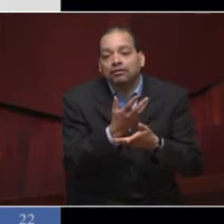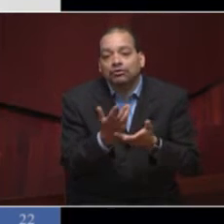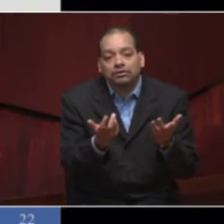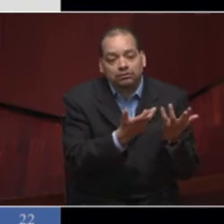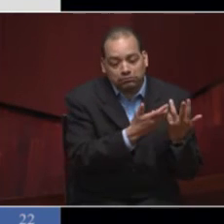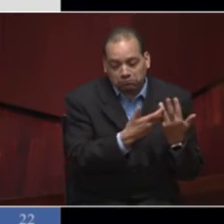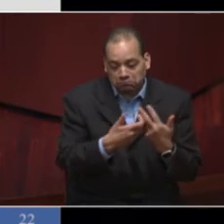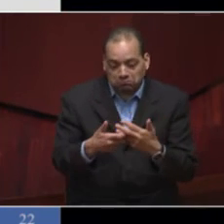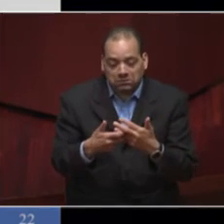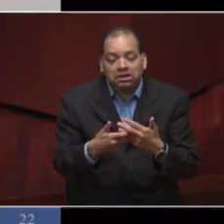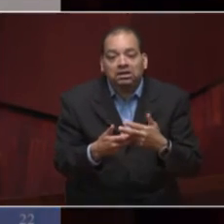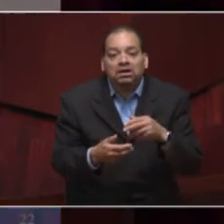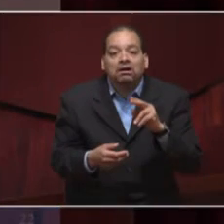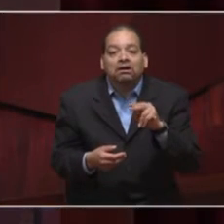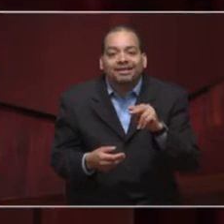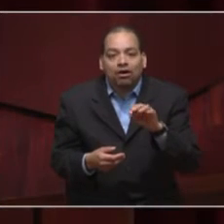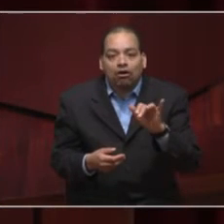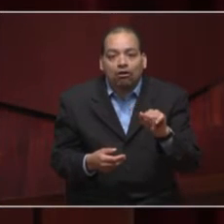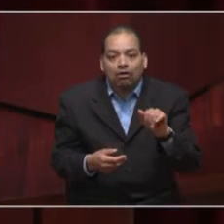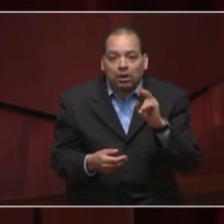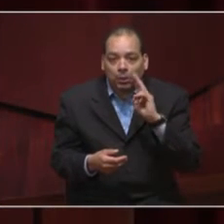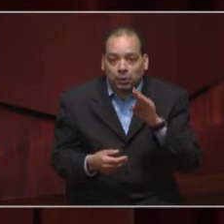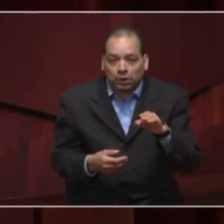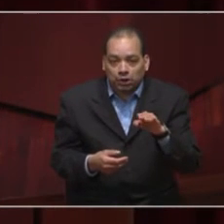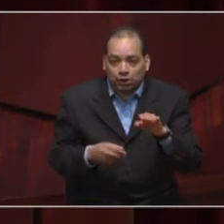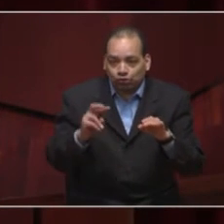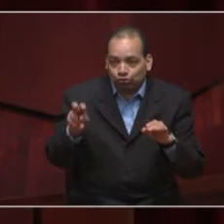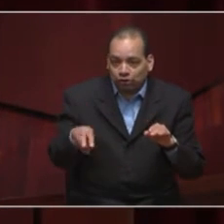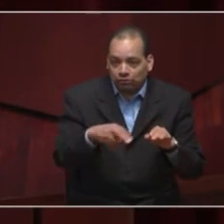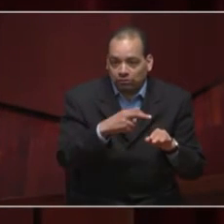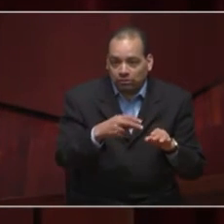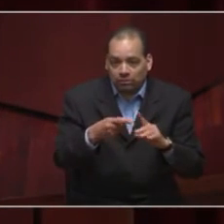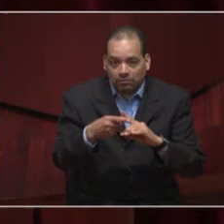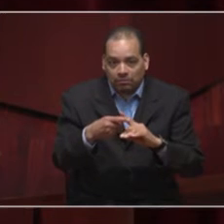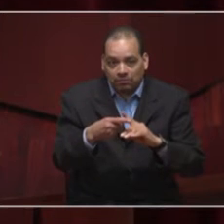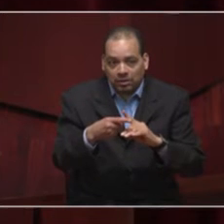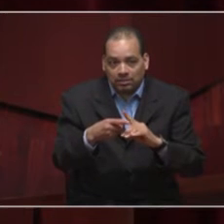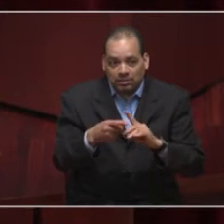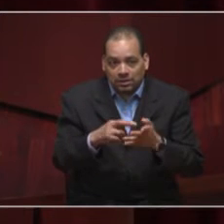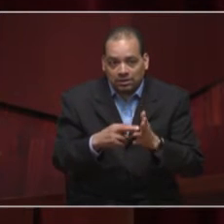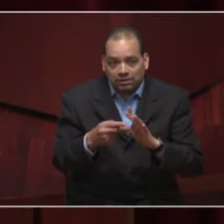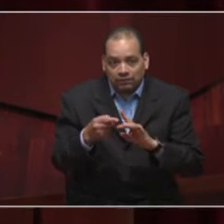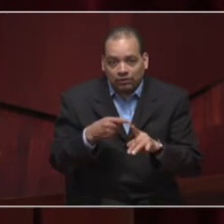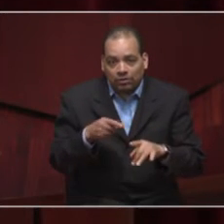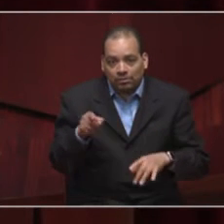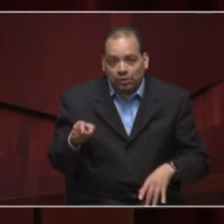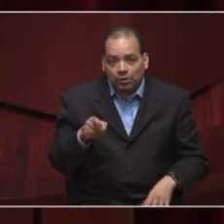transfer those records and get them off your FRC bill by the end of that quarter, which is the 31st of March, 2016.